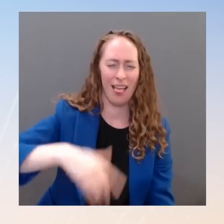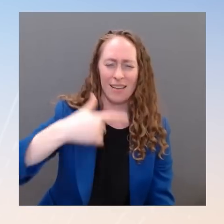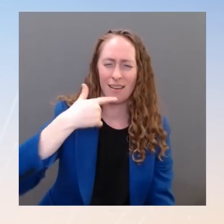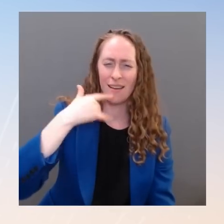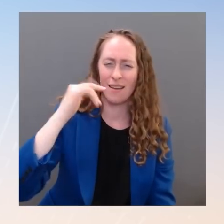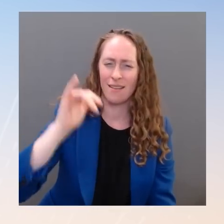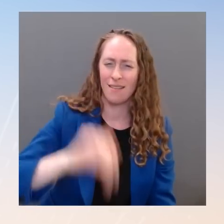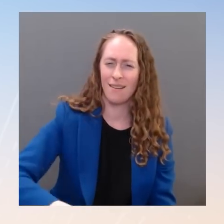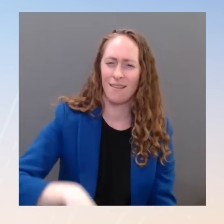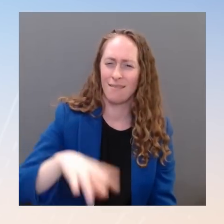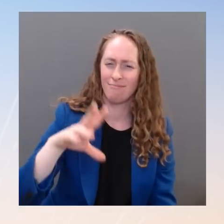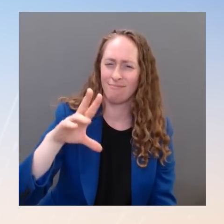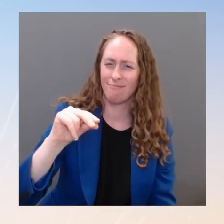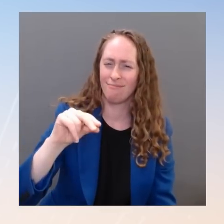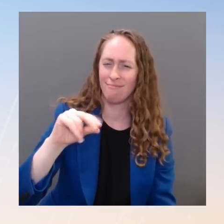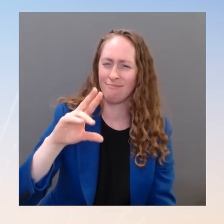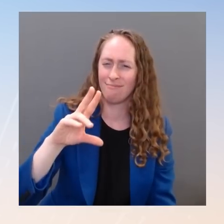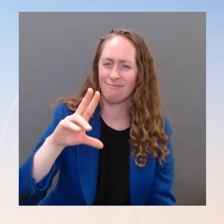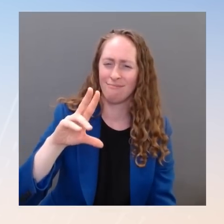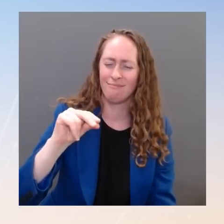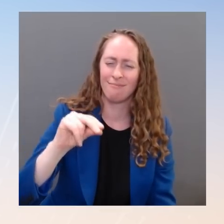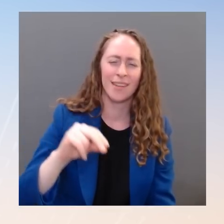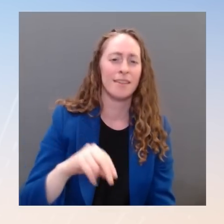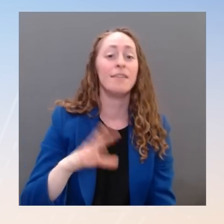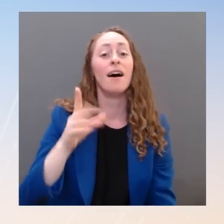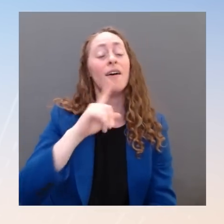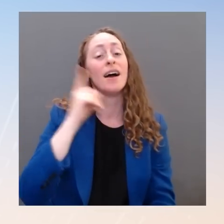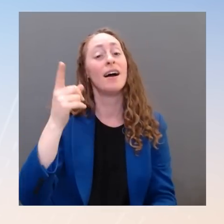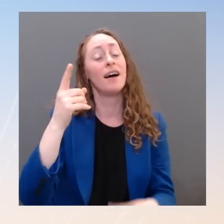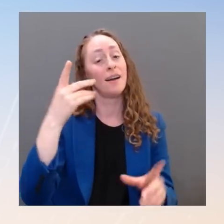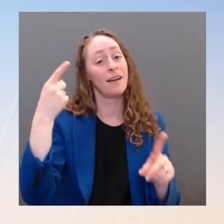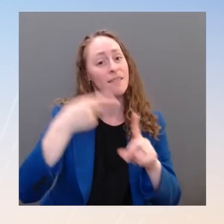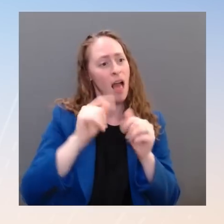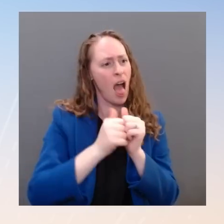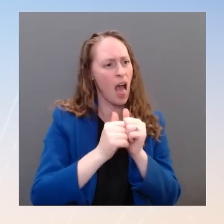is costs, right? Costs to their bank accounts, costs to their